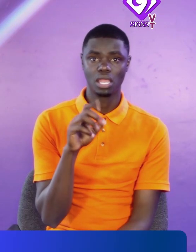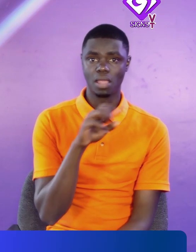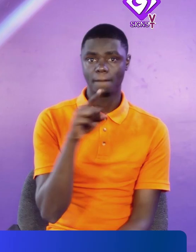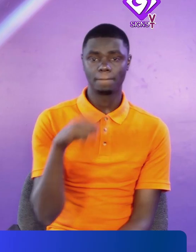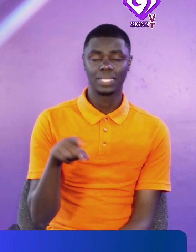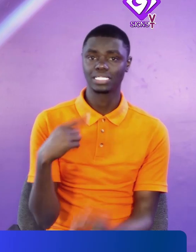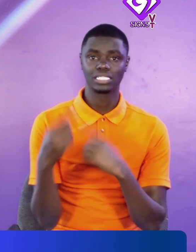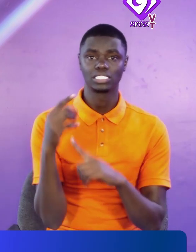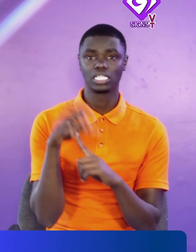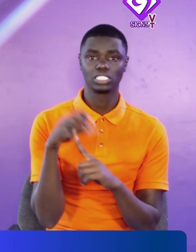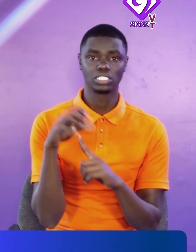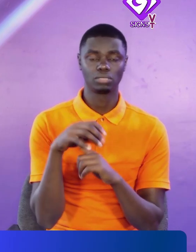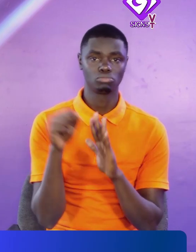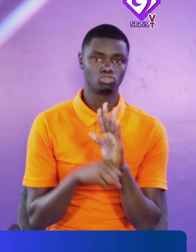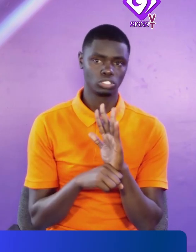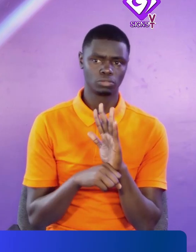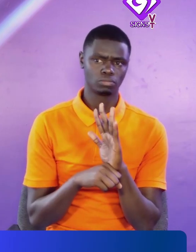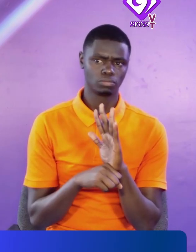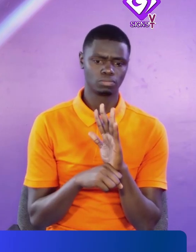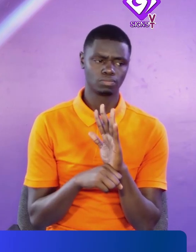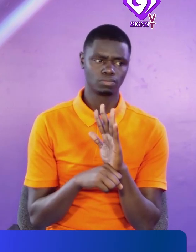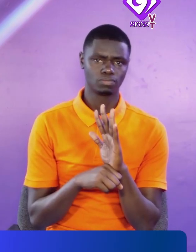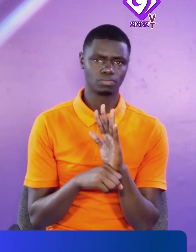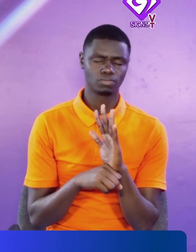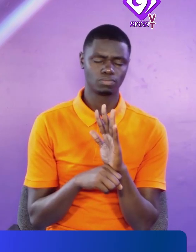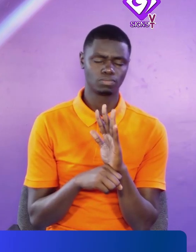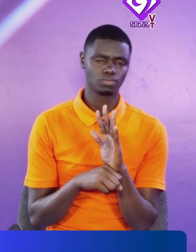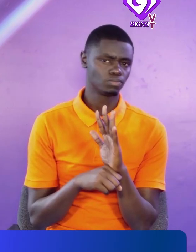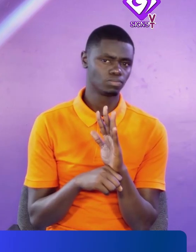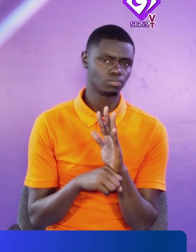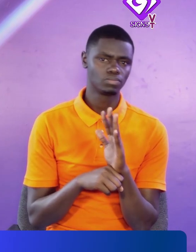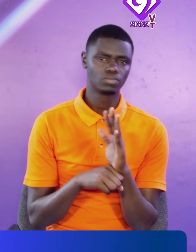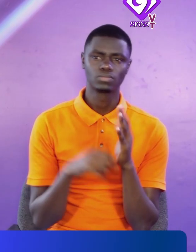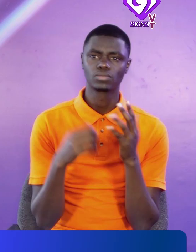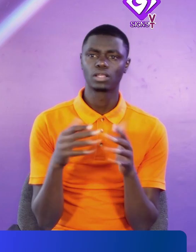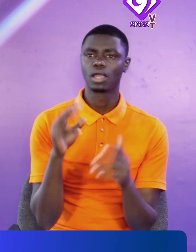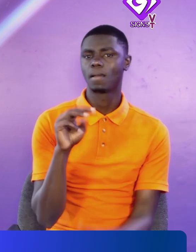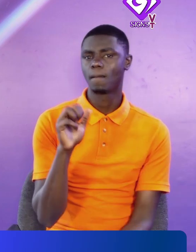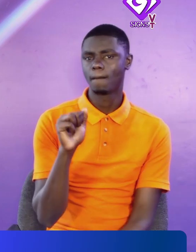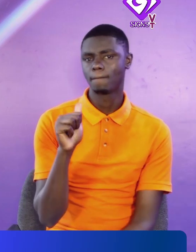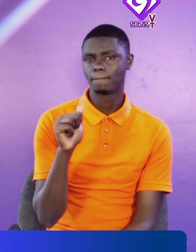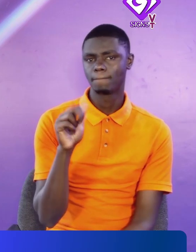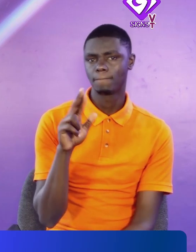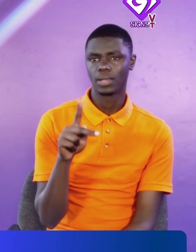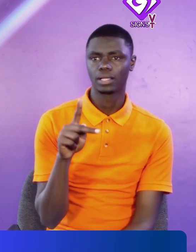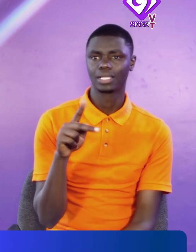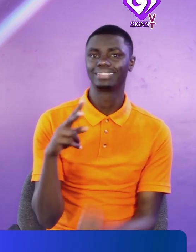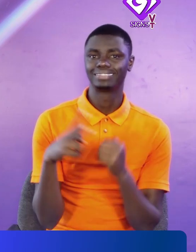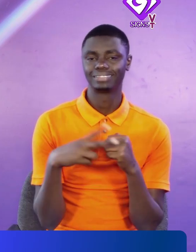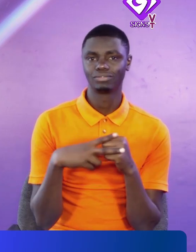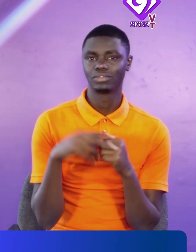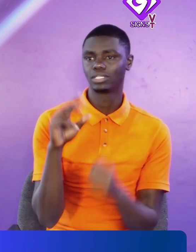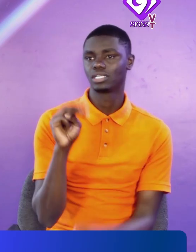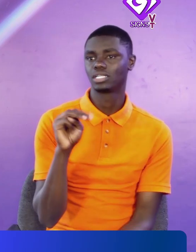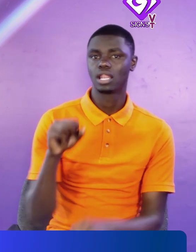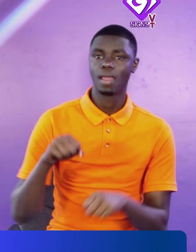manze. MotoGP Drivers Championship imeshindwa na Marc Marquez. He's 7th in MotoGP manze, na he's